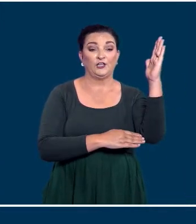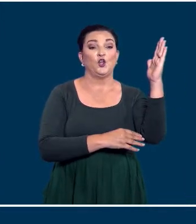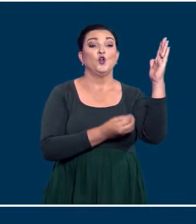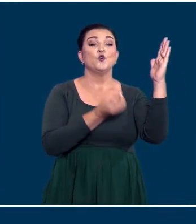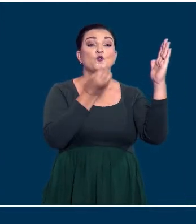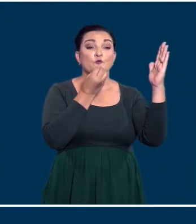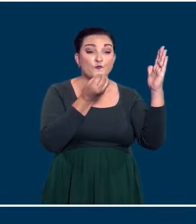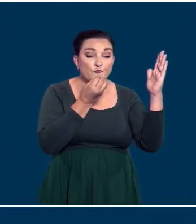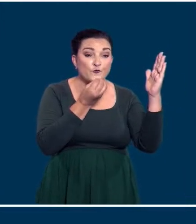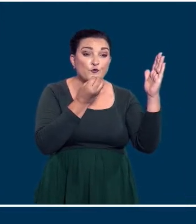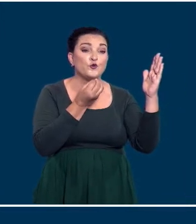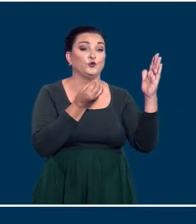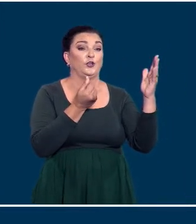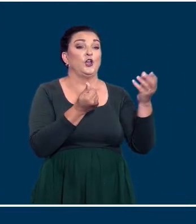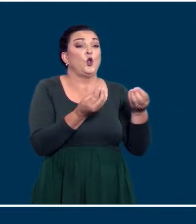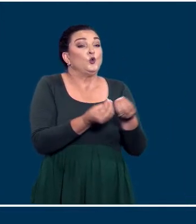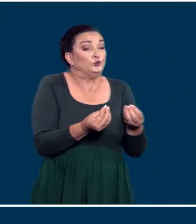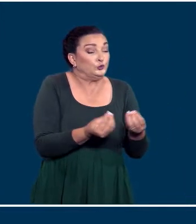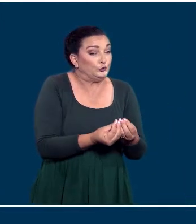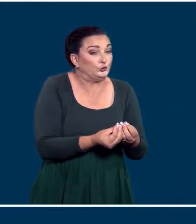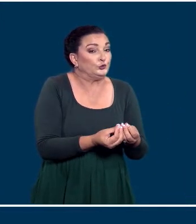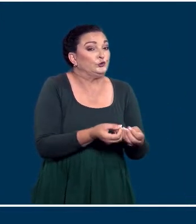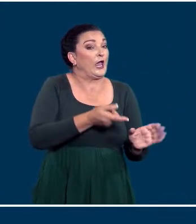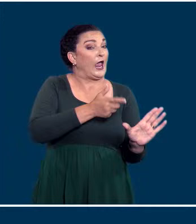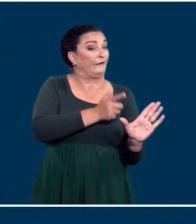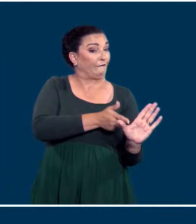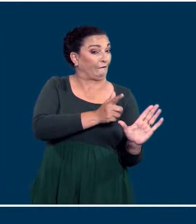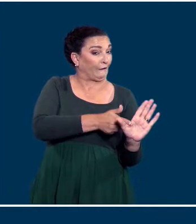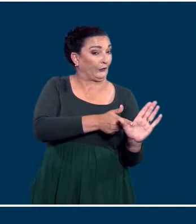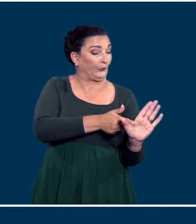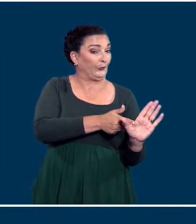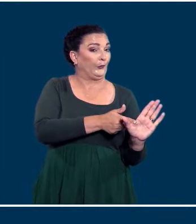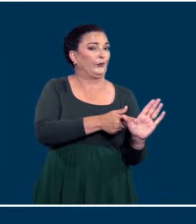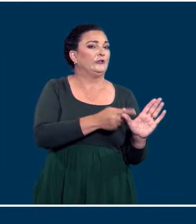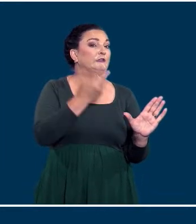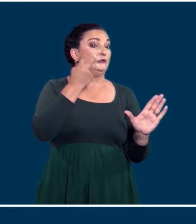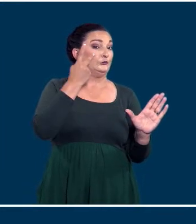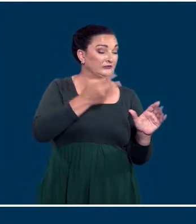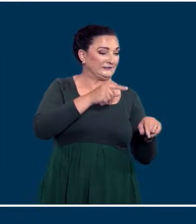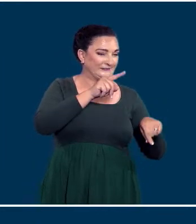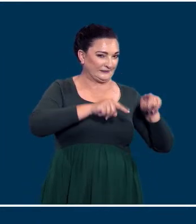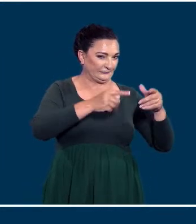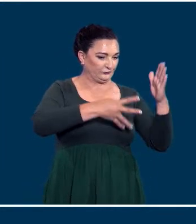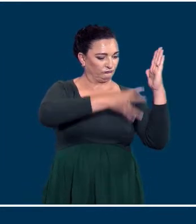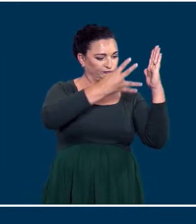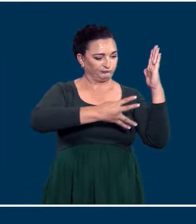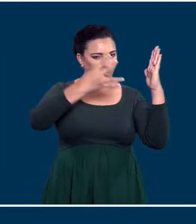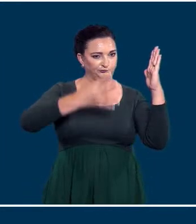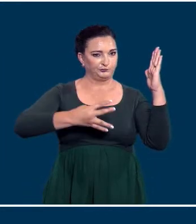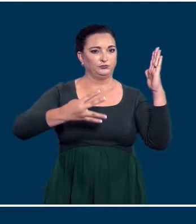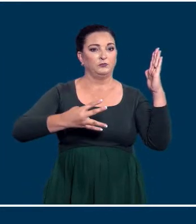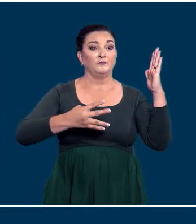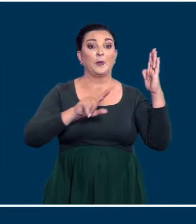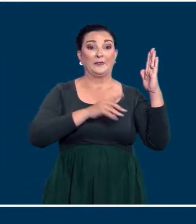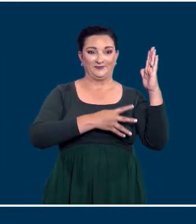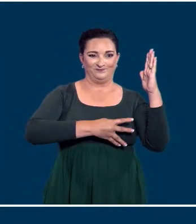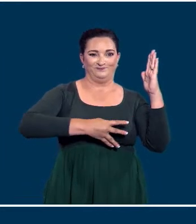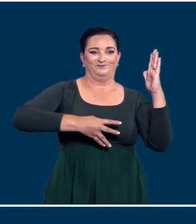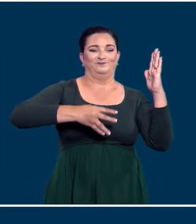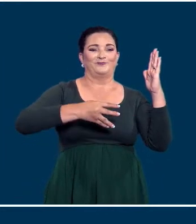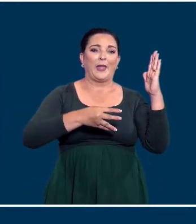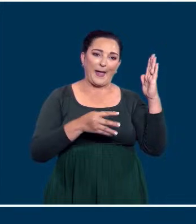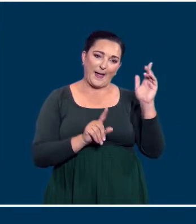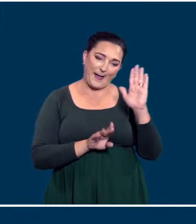core goods, and fuel, which are blue, yellow, white, and blue respectively, starting to increase